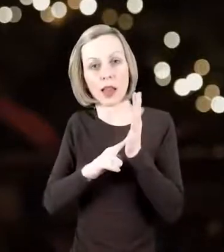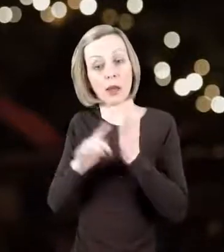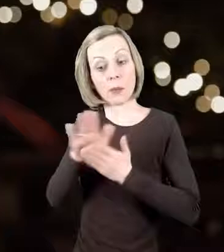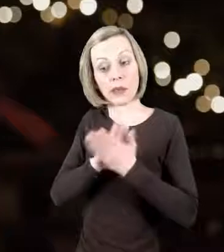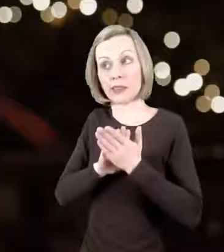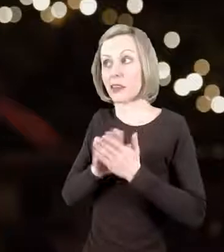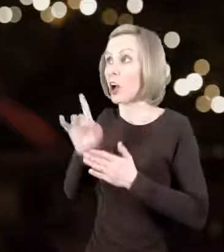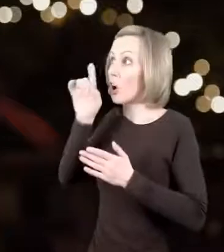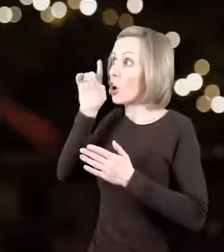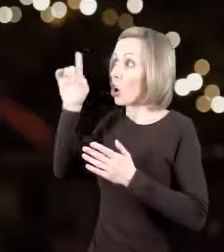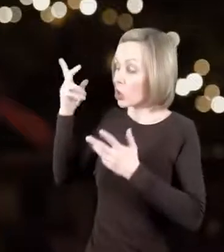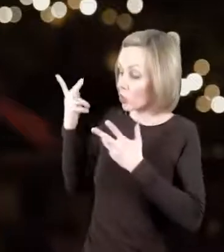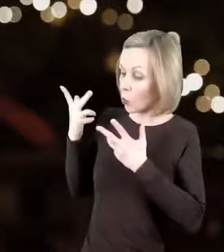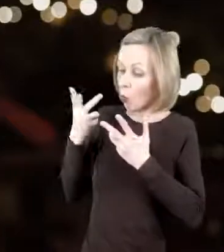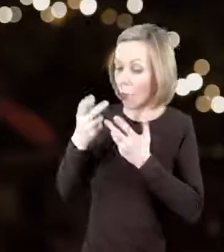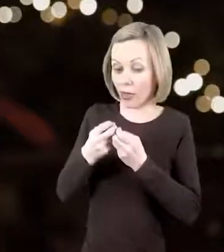us.